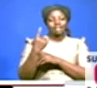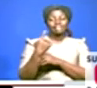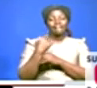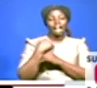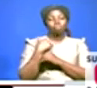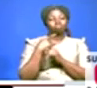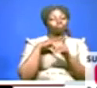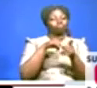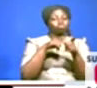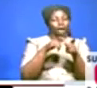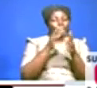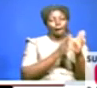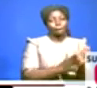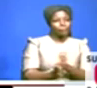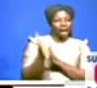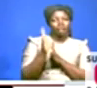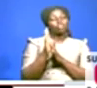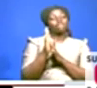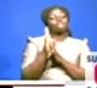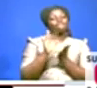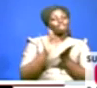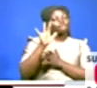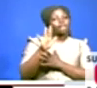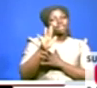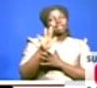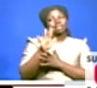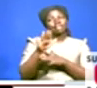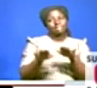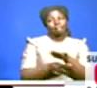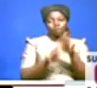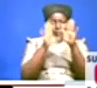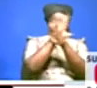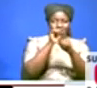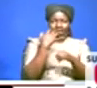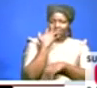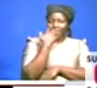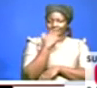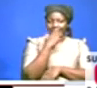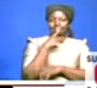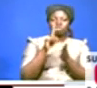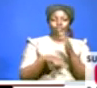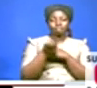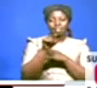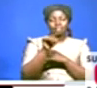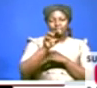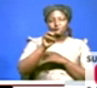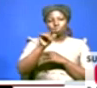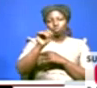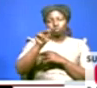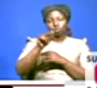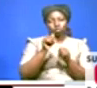kumng’atua mamlakani naibu rais Rigathi Gachagua. Wabunge hao wamesema hoja hiyo inayotayarishwa na mbunge wa Bumula Jack